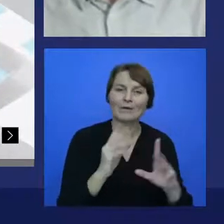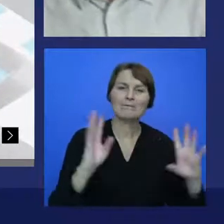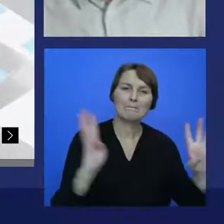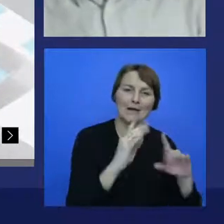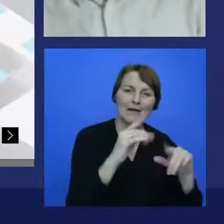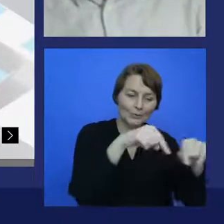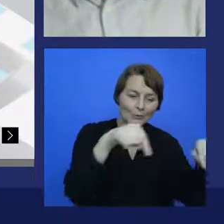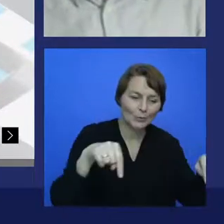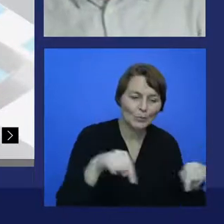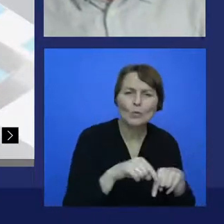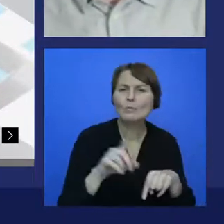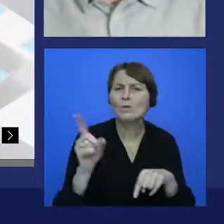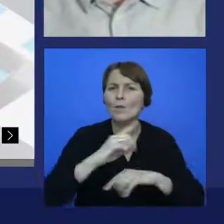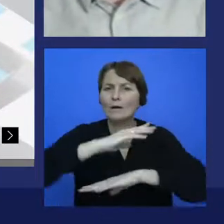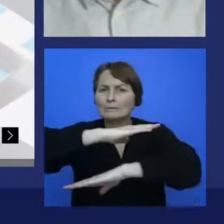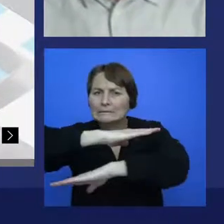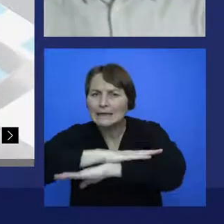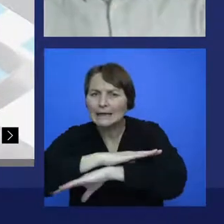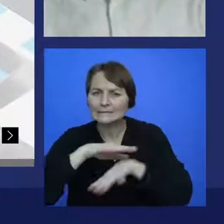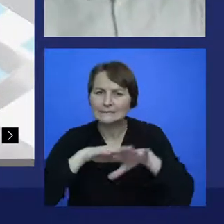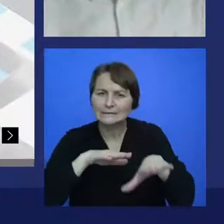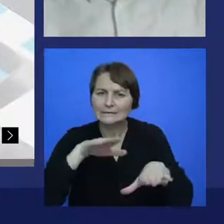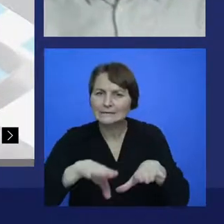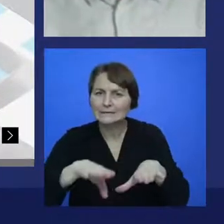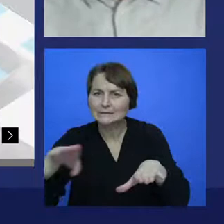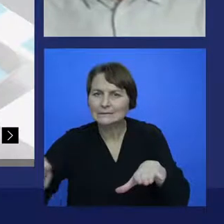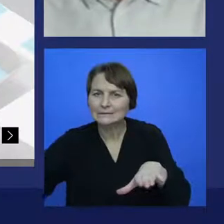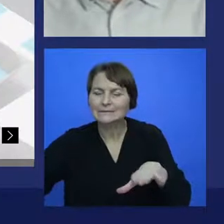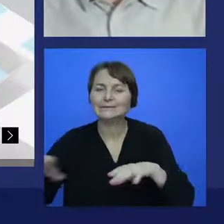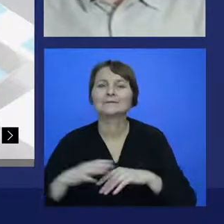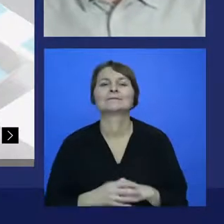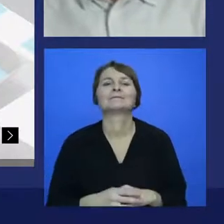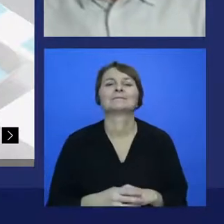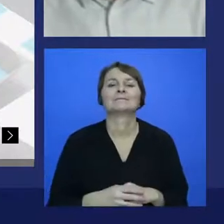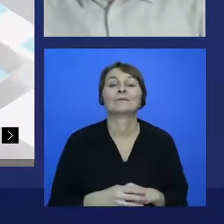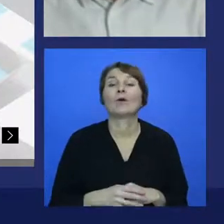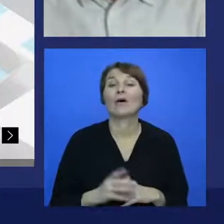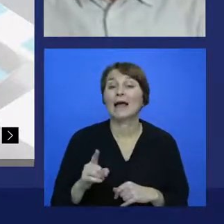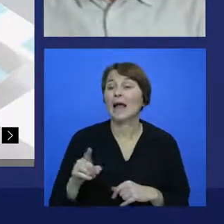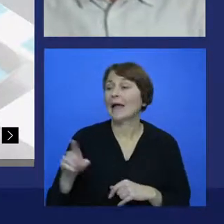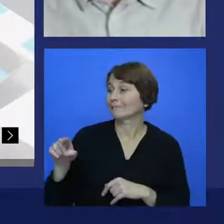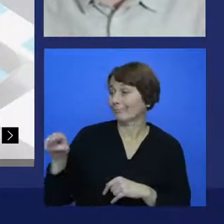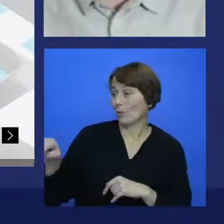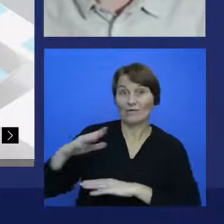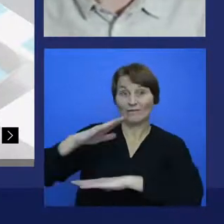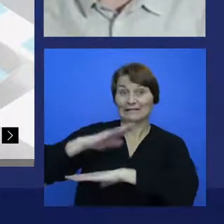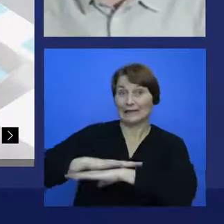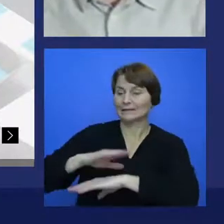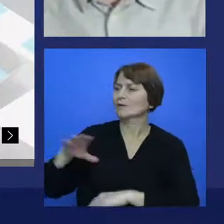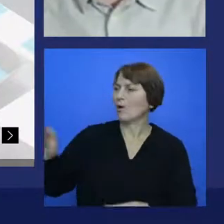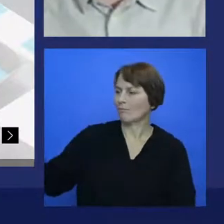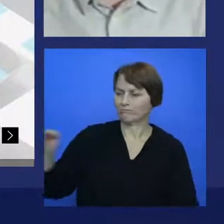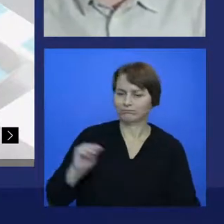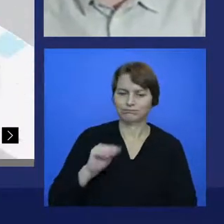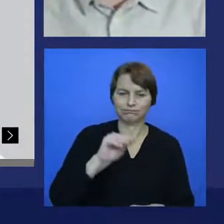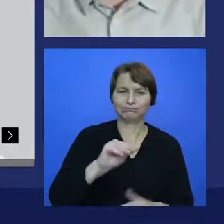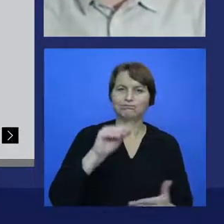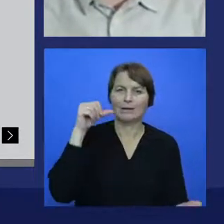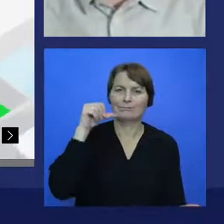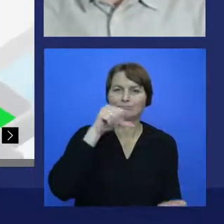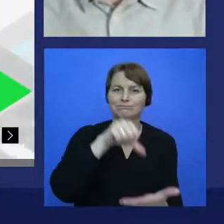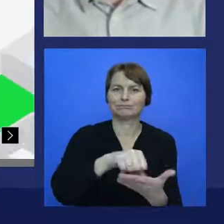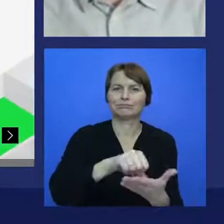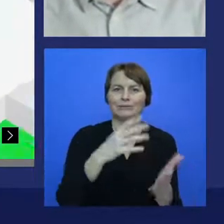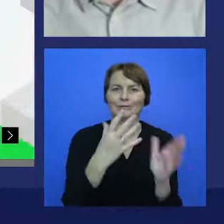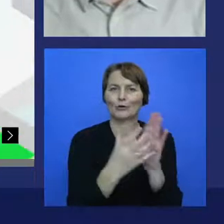of the desks. We're able to import automatically a model of a desk and put it where the desks appear in